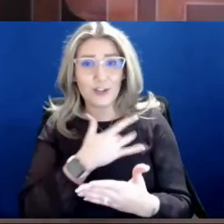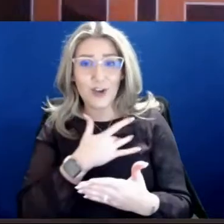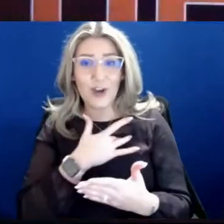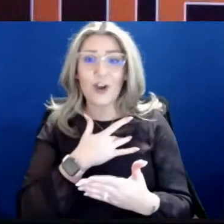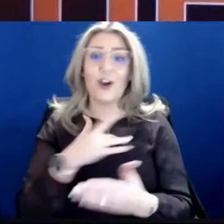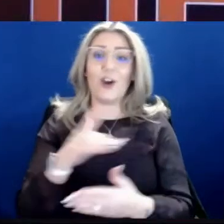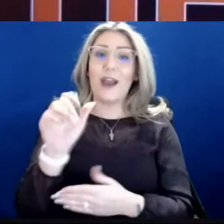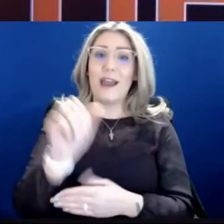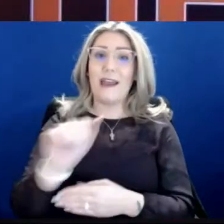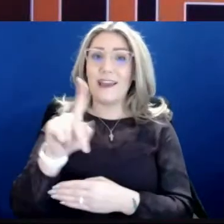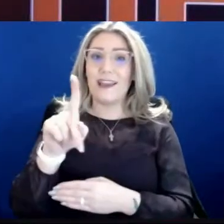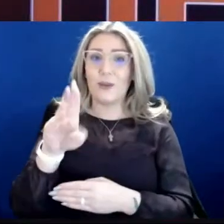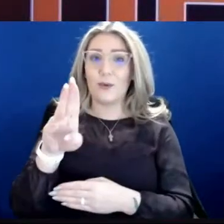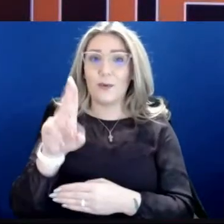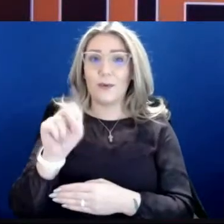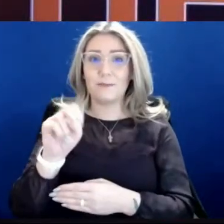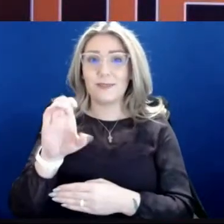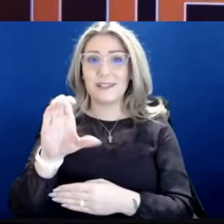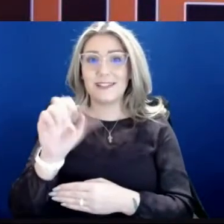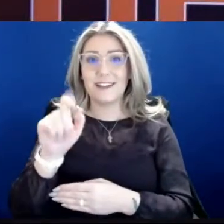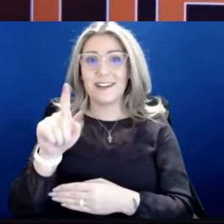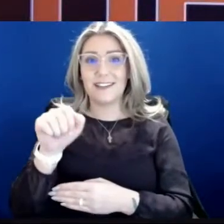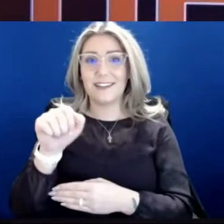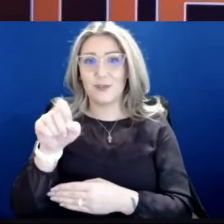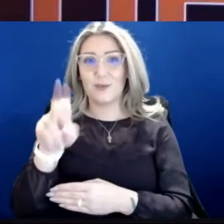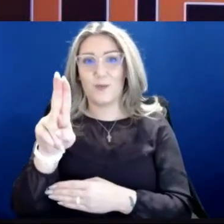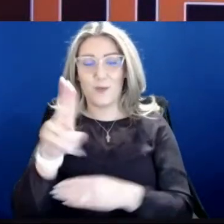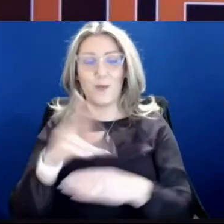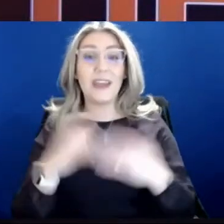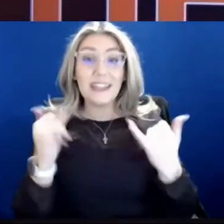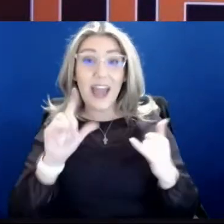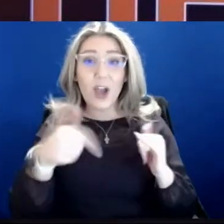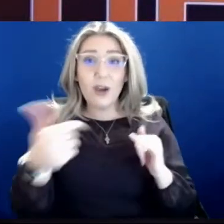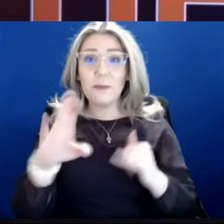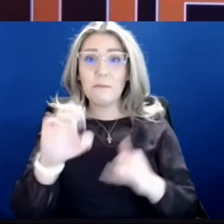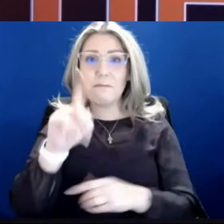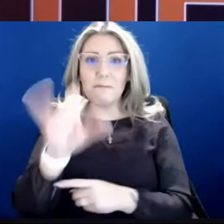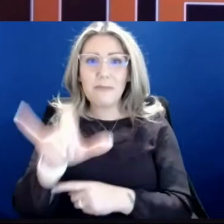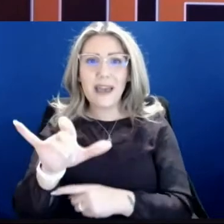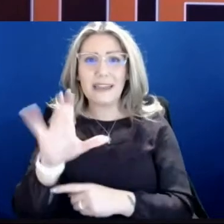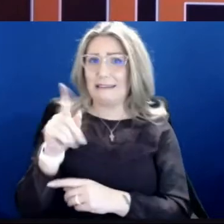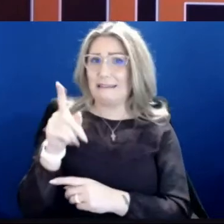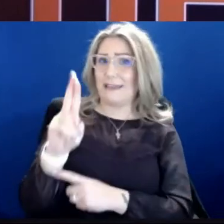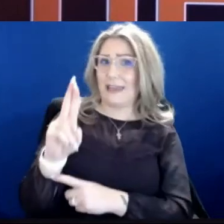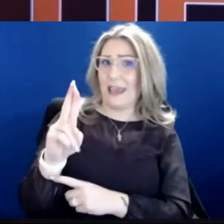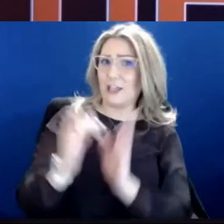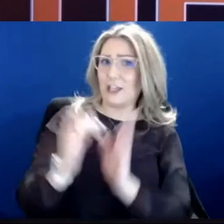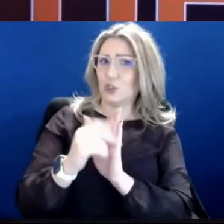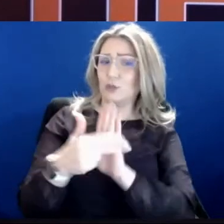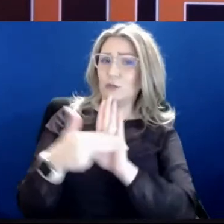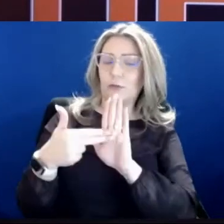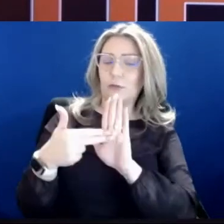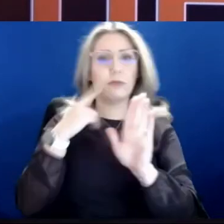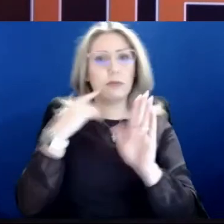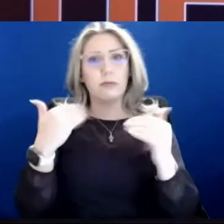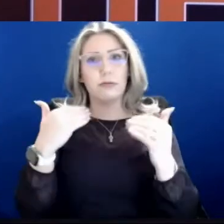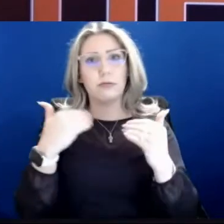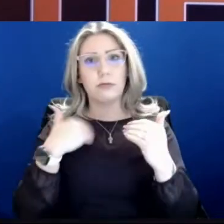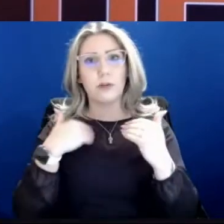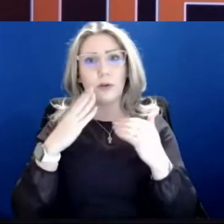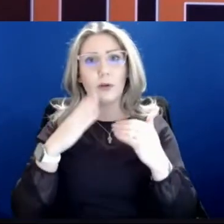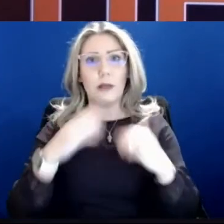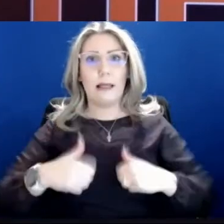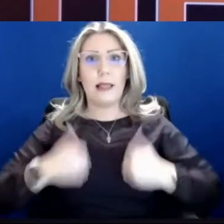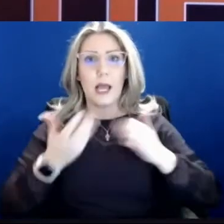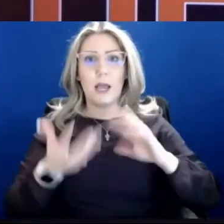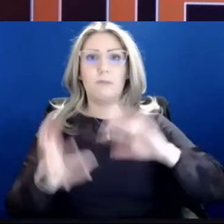allthingsheart@kumc.edu. And now to Becky. A cancer diagnosis in itself, well, that's enough to rock anyone's world. But now imagine this. You